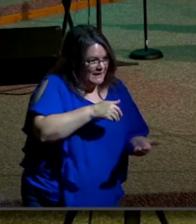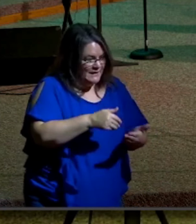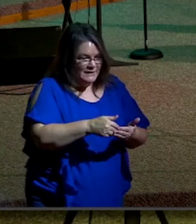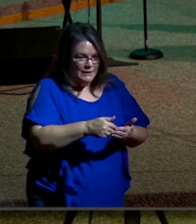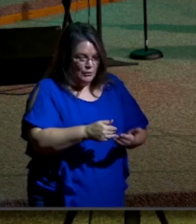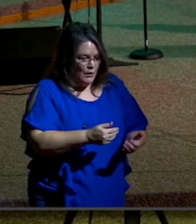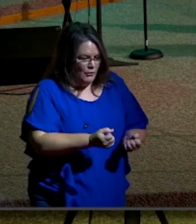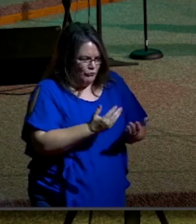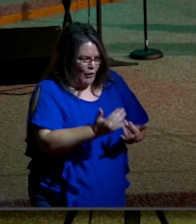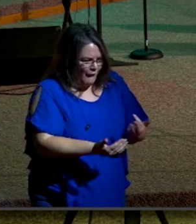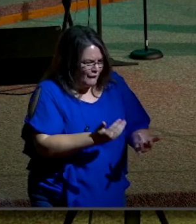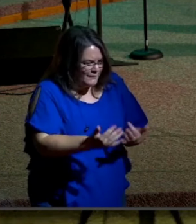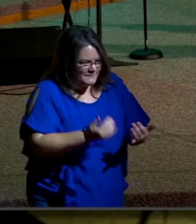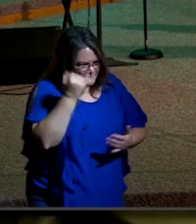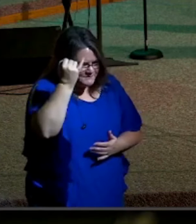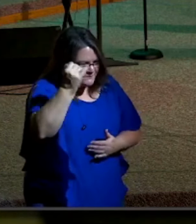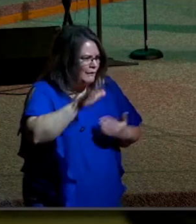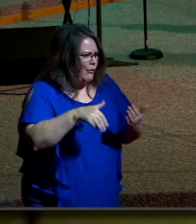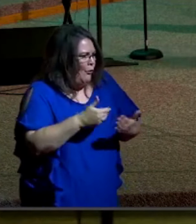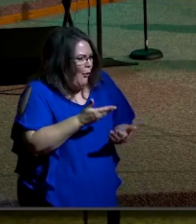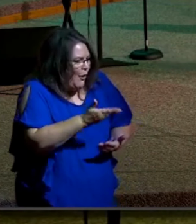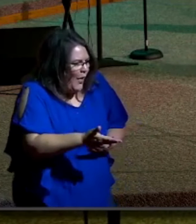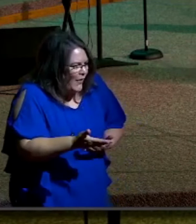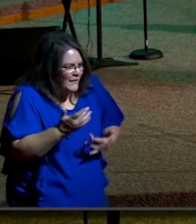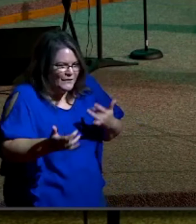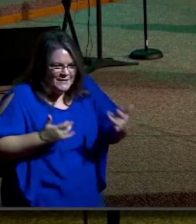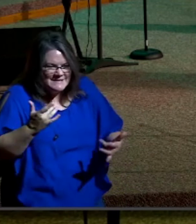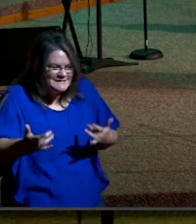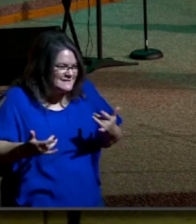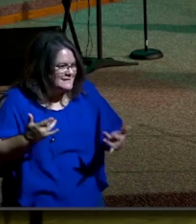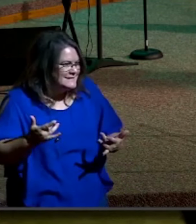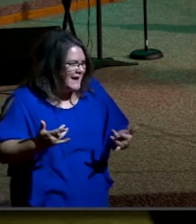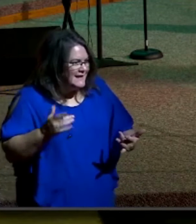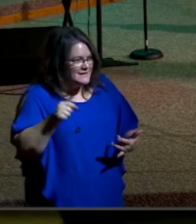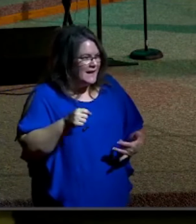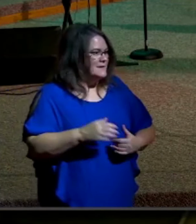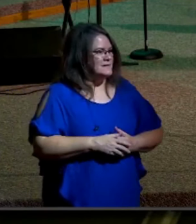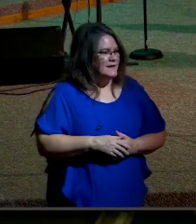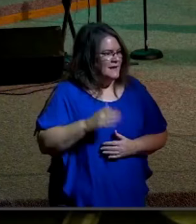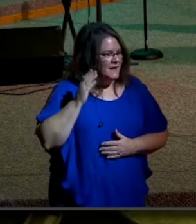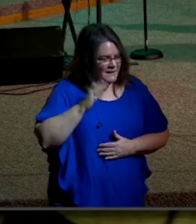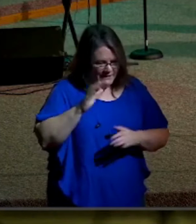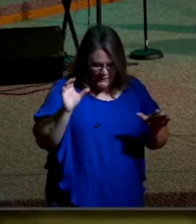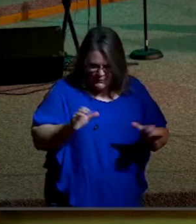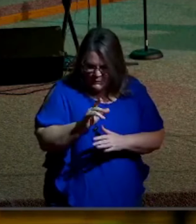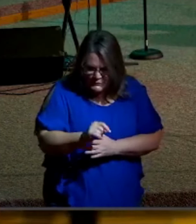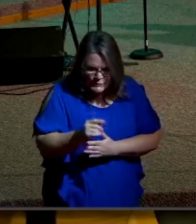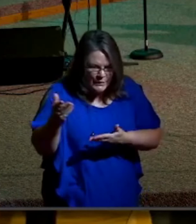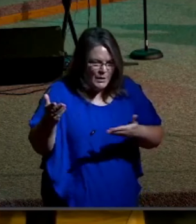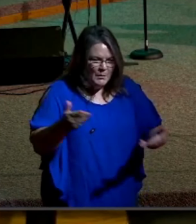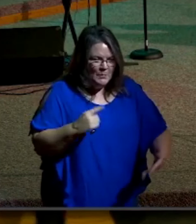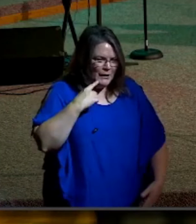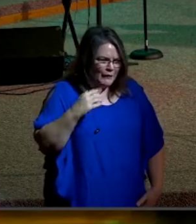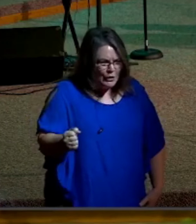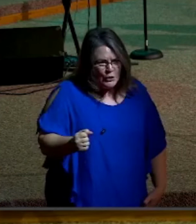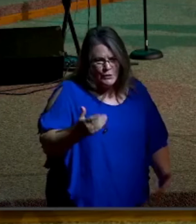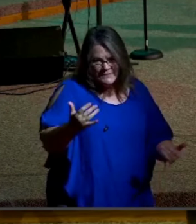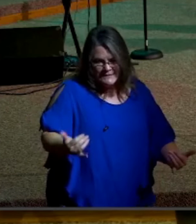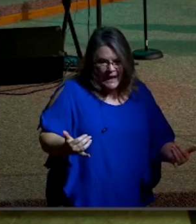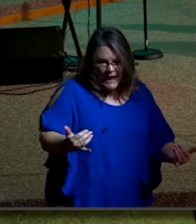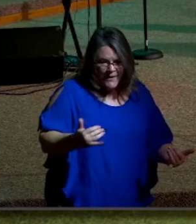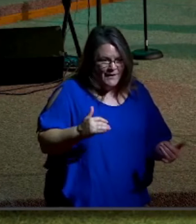you imagine this? They're all there. They're so excited. They're like, "Yeah, he's going to do it. He's going to bring the curse down." They're all